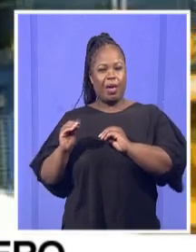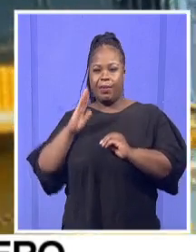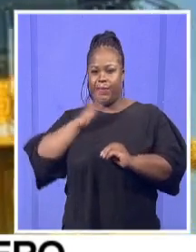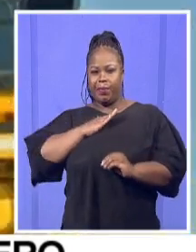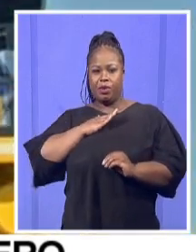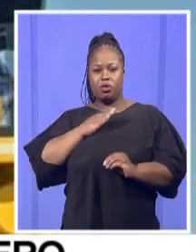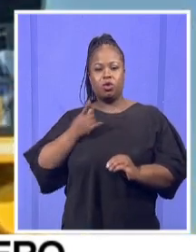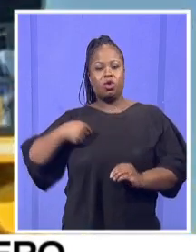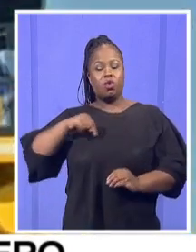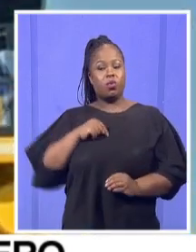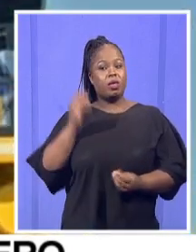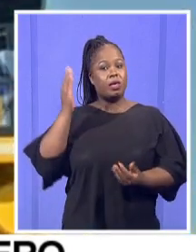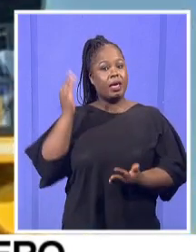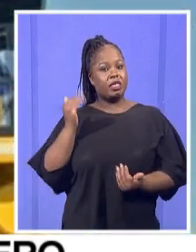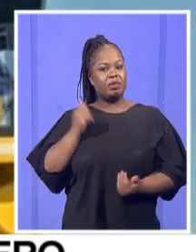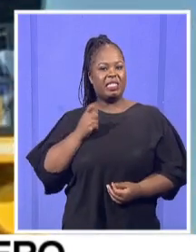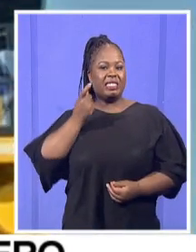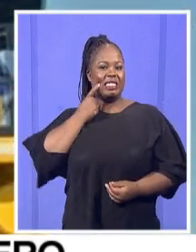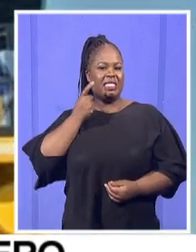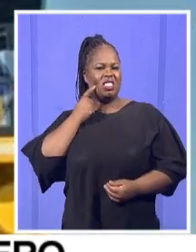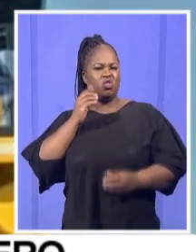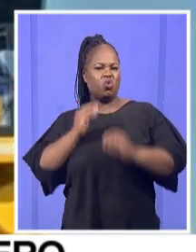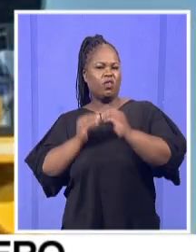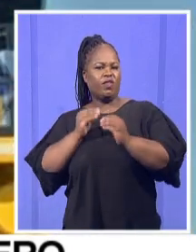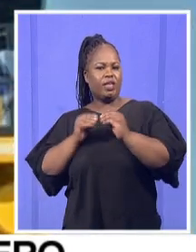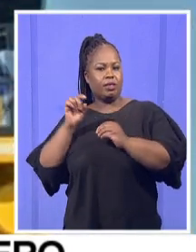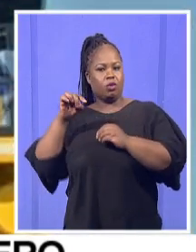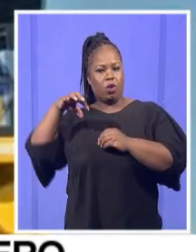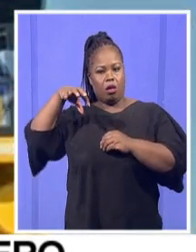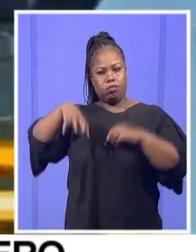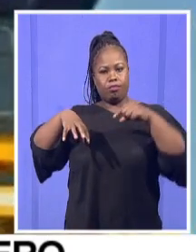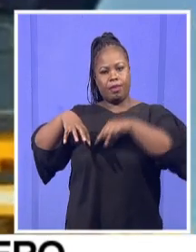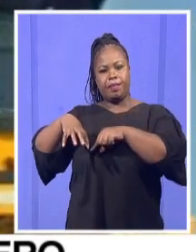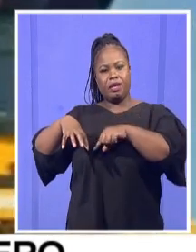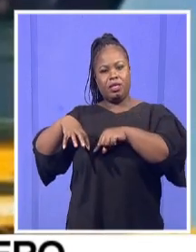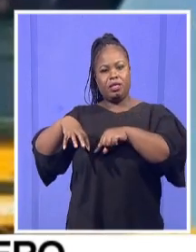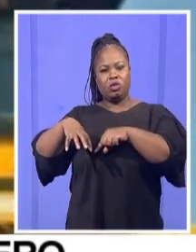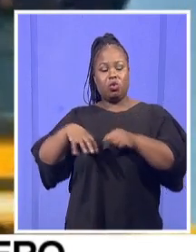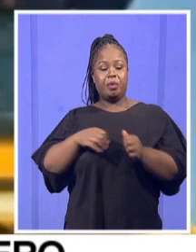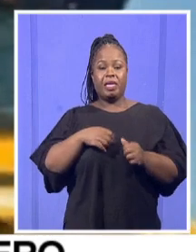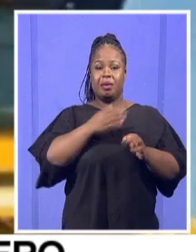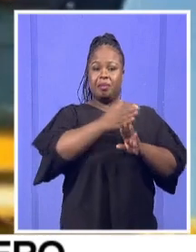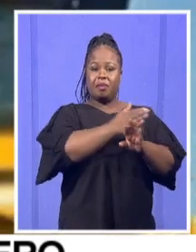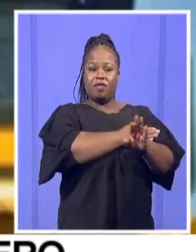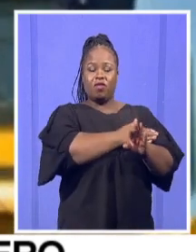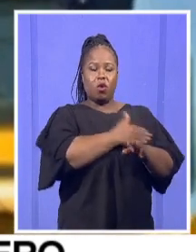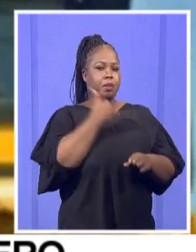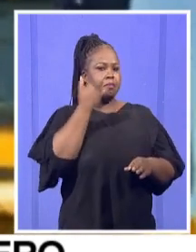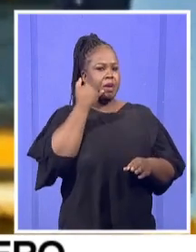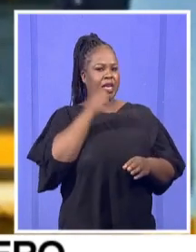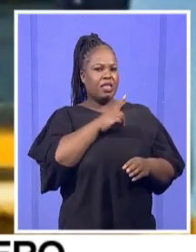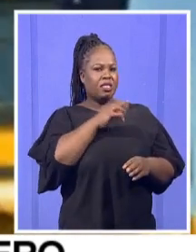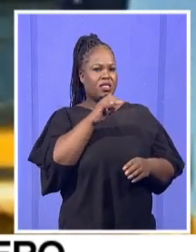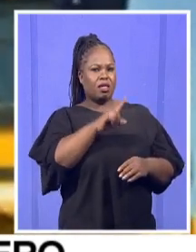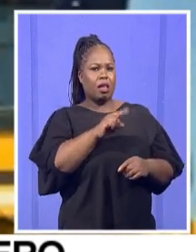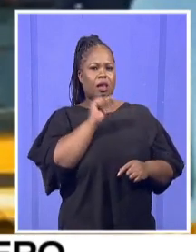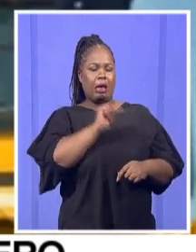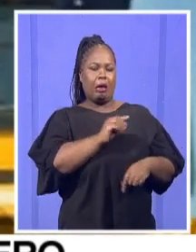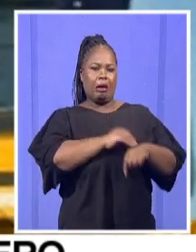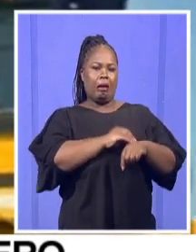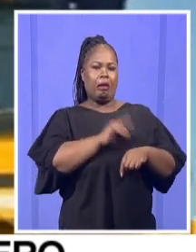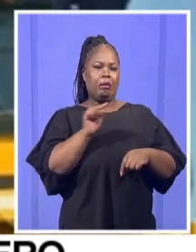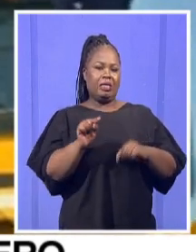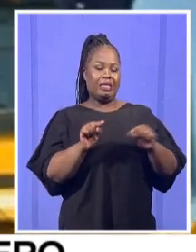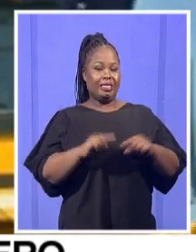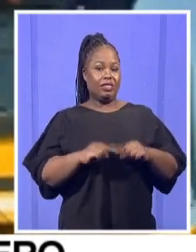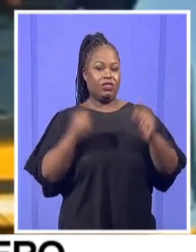is much better maintainability out of this system than you do out of a diesel. Yes. And so less lubricants, all of those types of things.